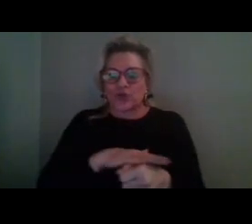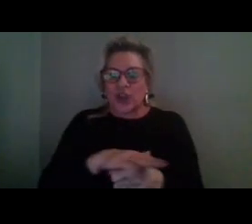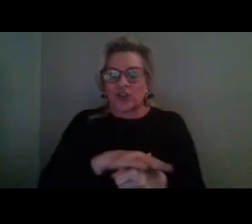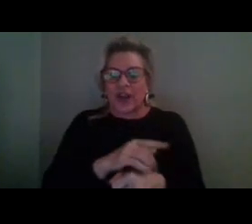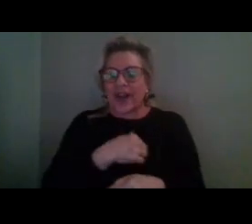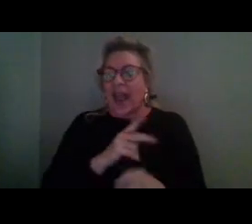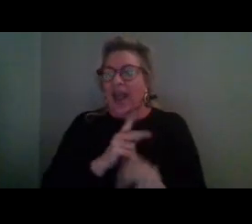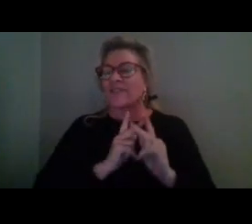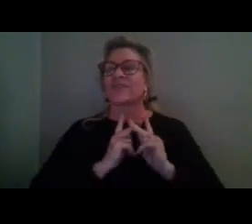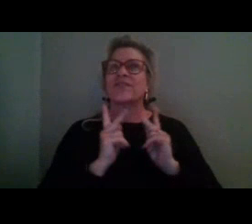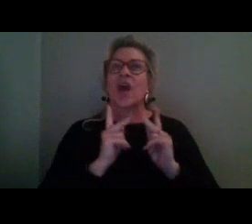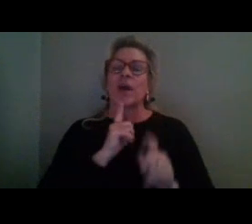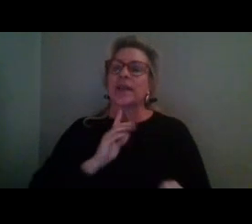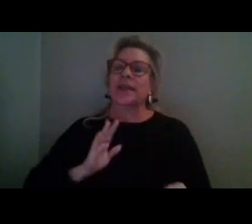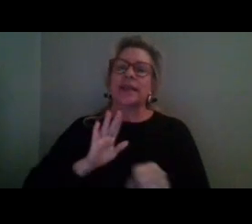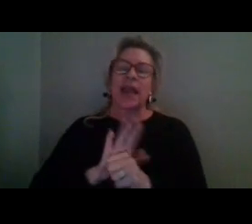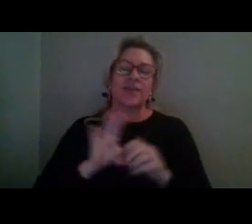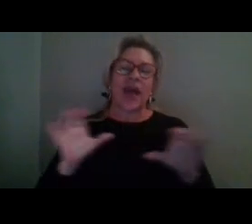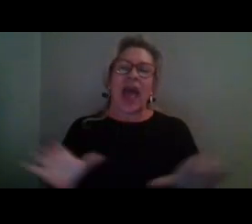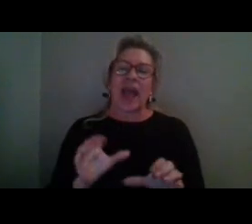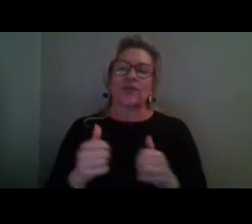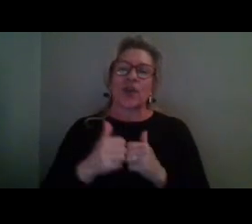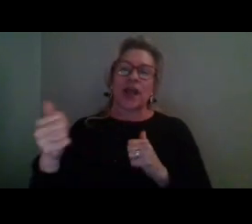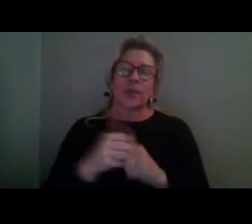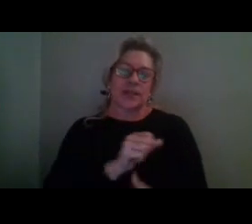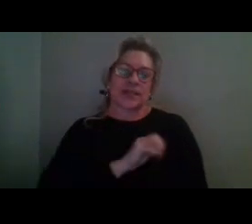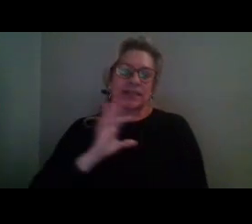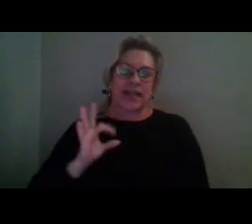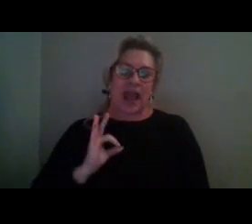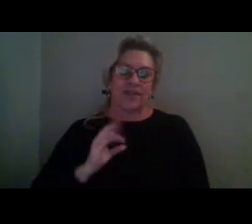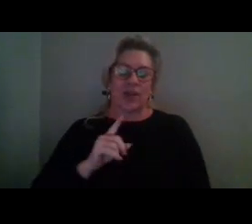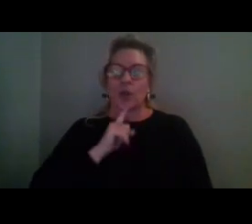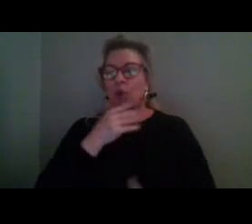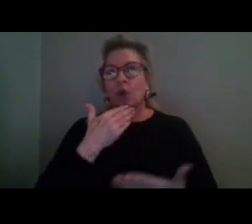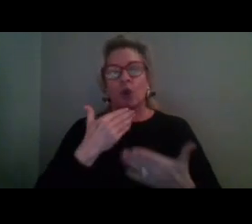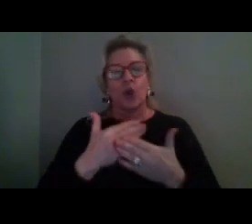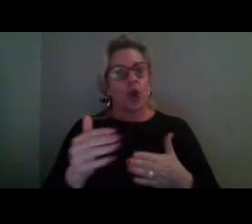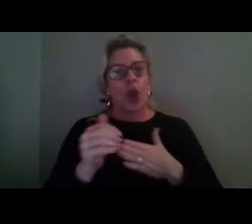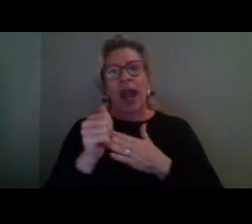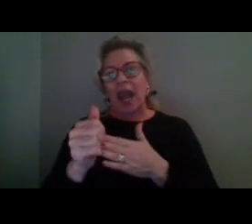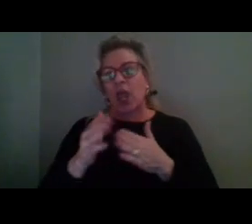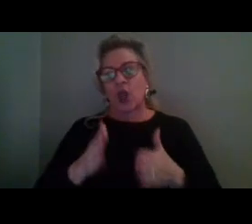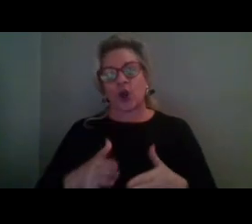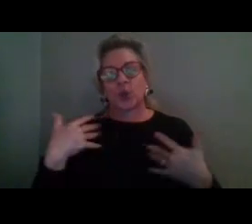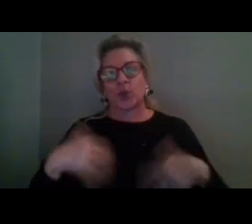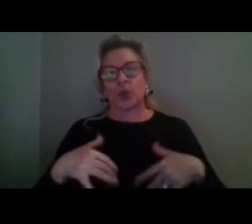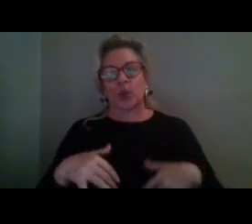dedicated active transportation staff and supportive leadership. And I wanted to